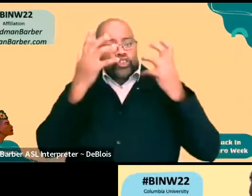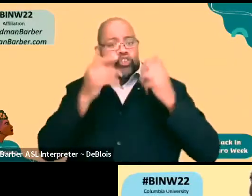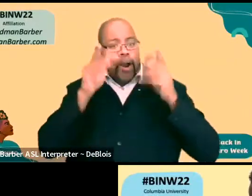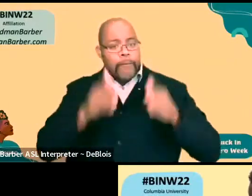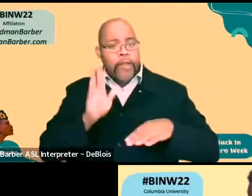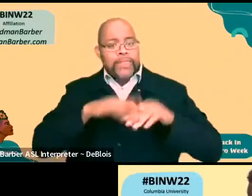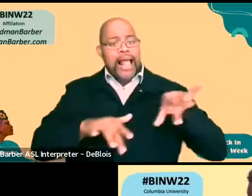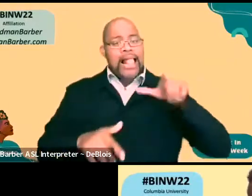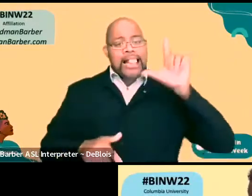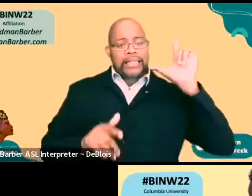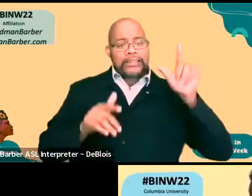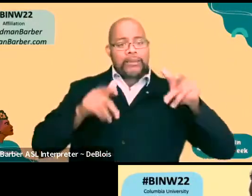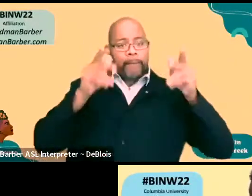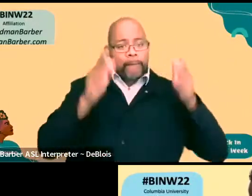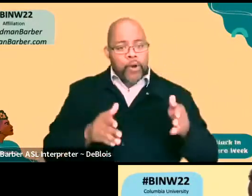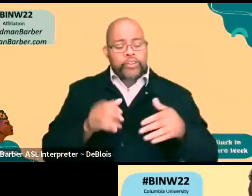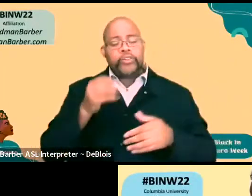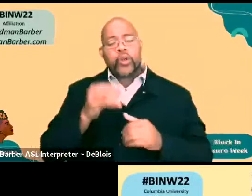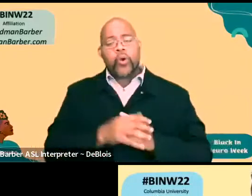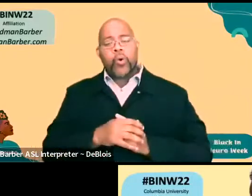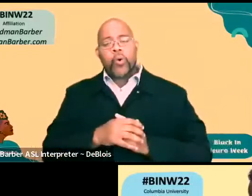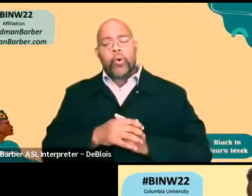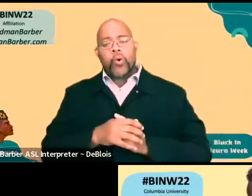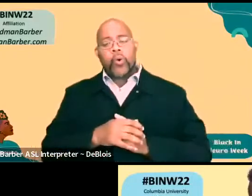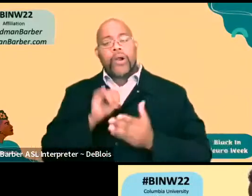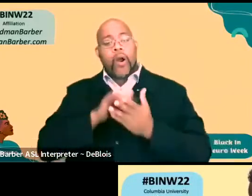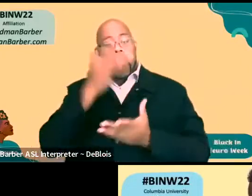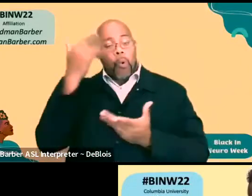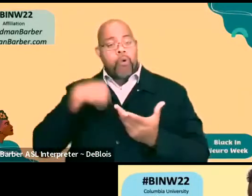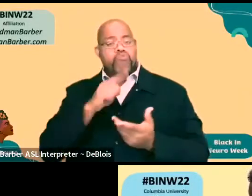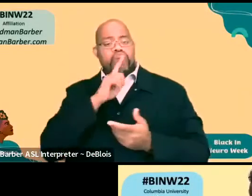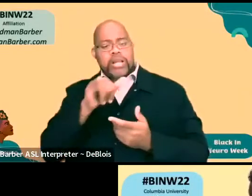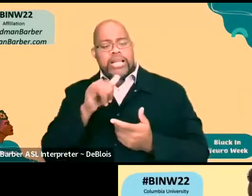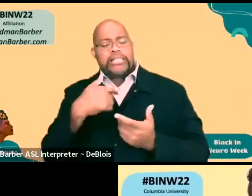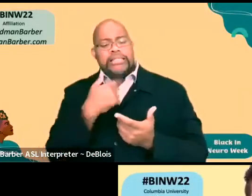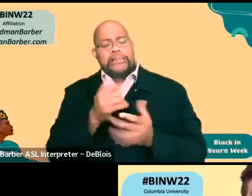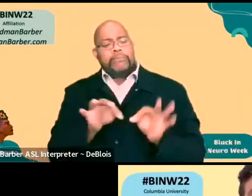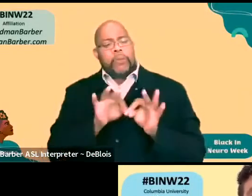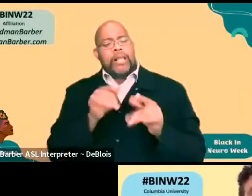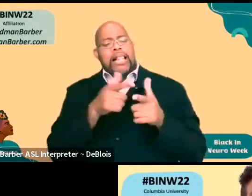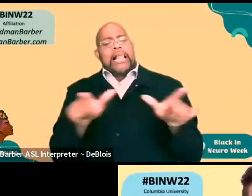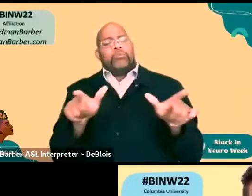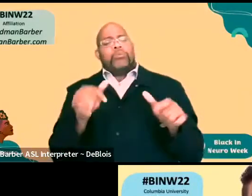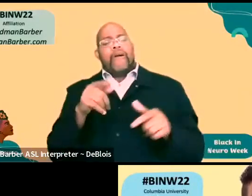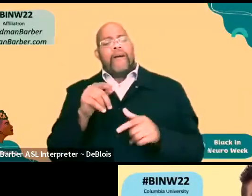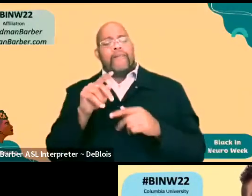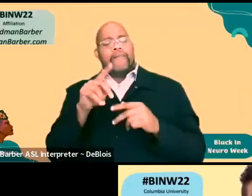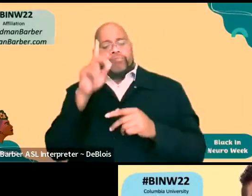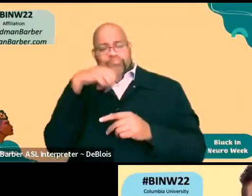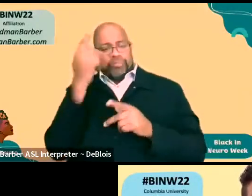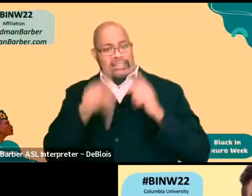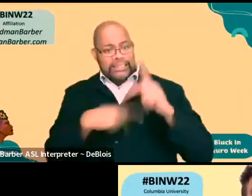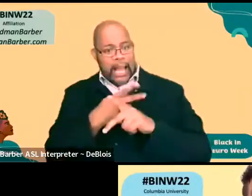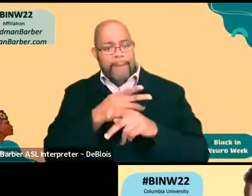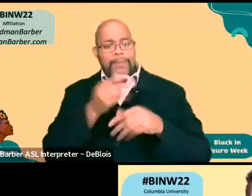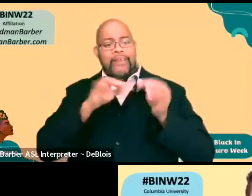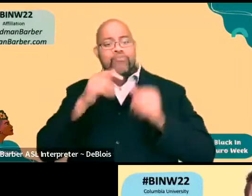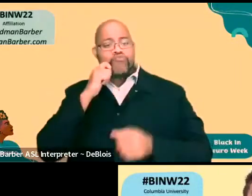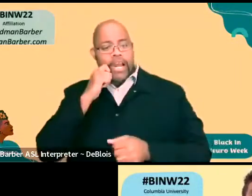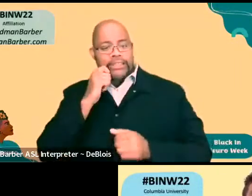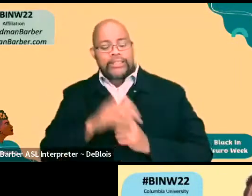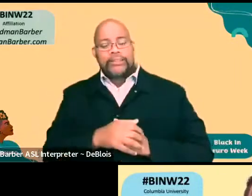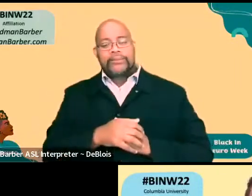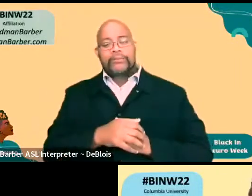than a light-skinned person. And so that's why we're really keen on the language of phenotype instead of race,